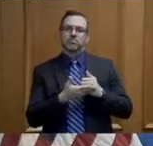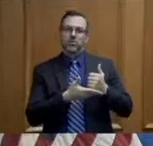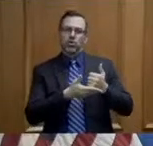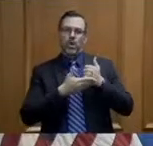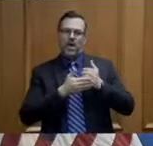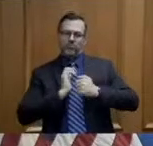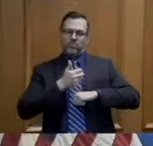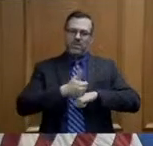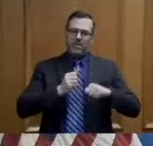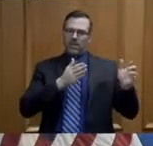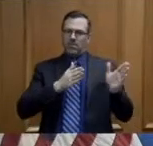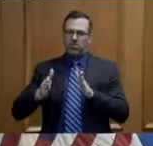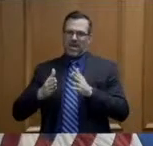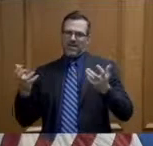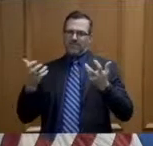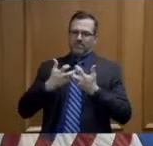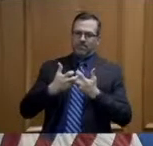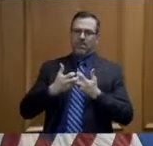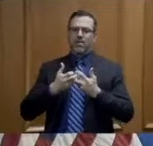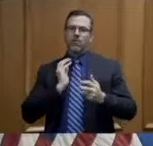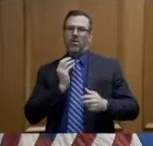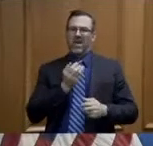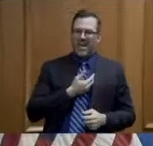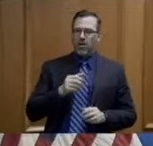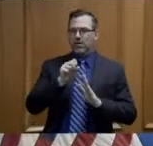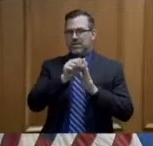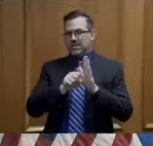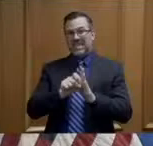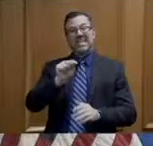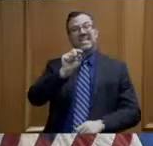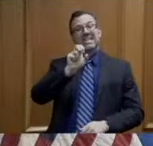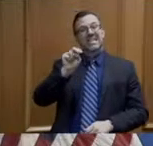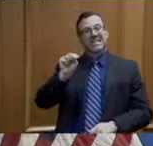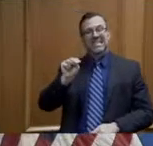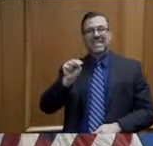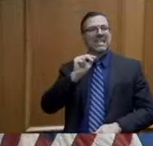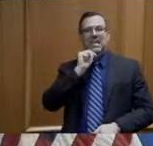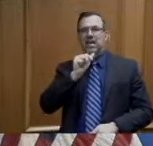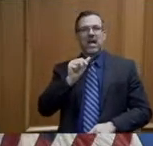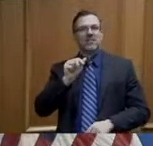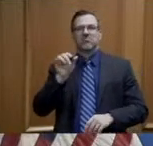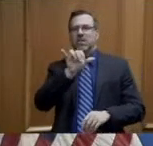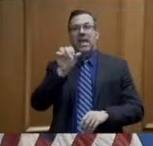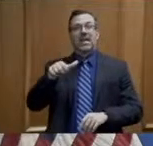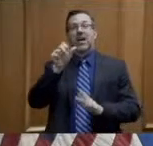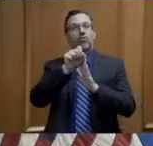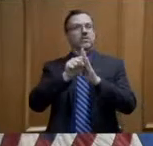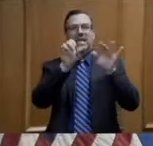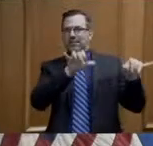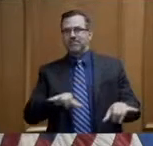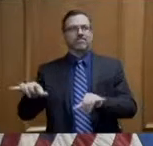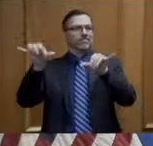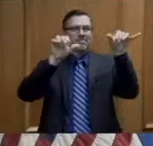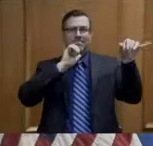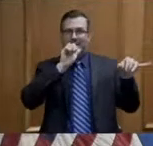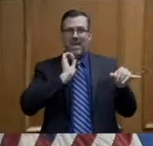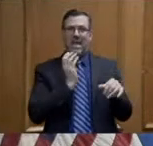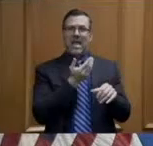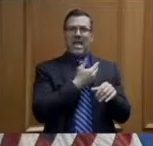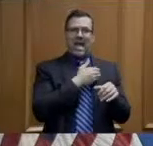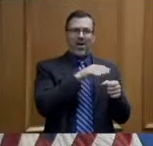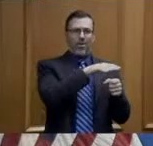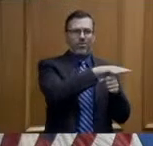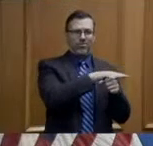that's just right for our state, the uniqueness of Tennessee. Our state's different from every other state. Our geographic